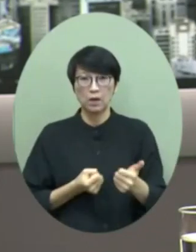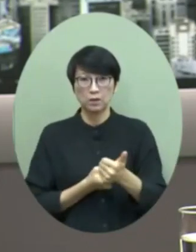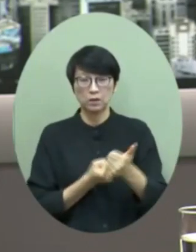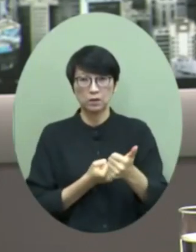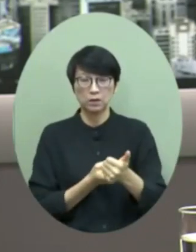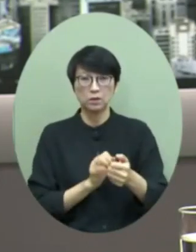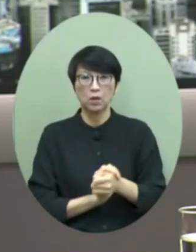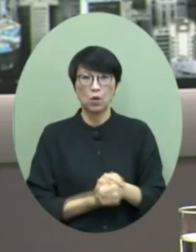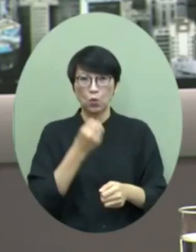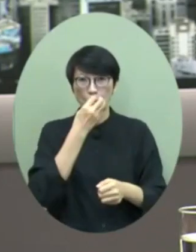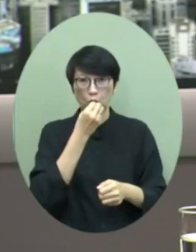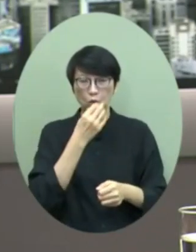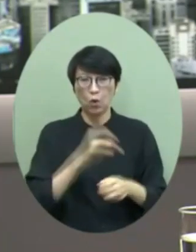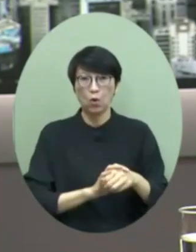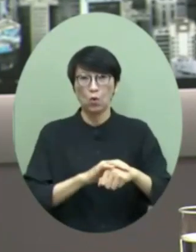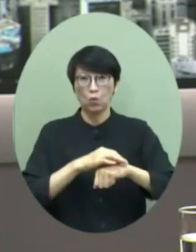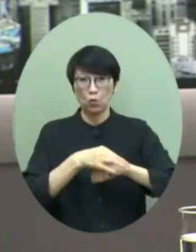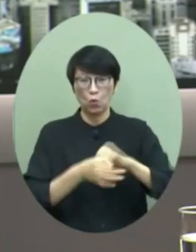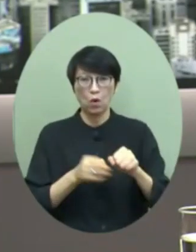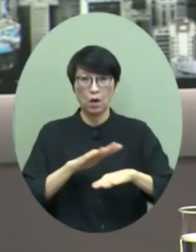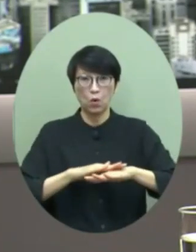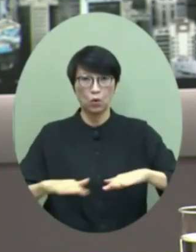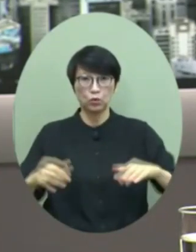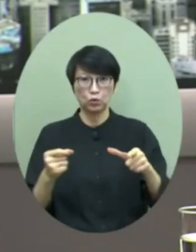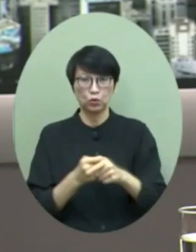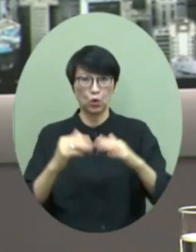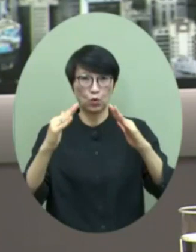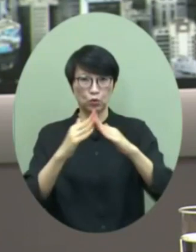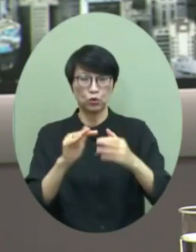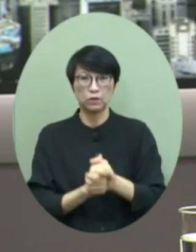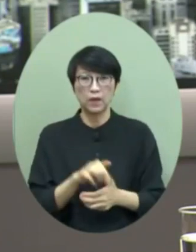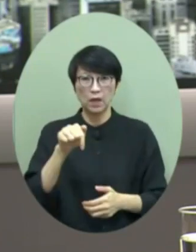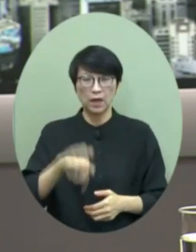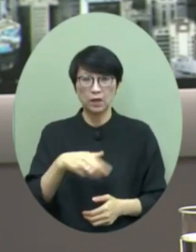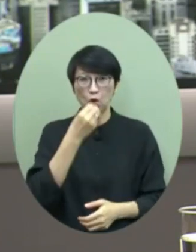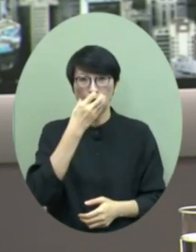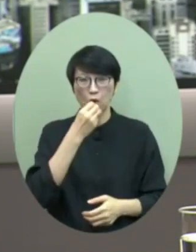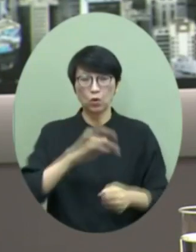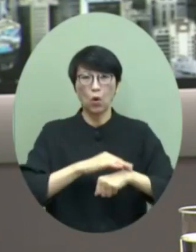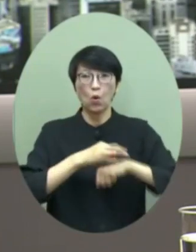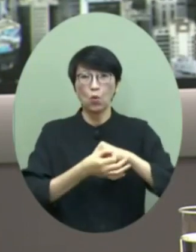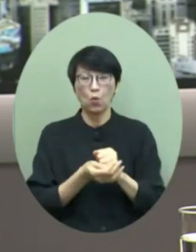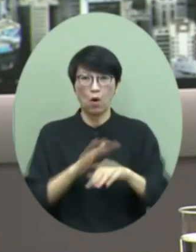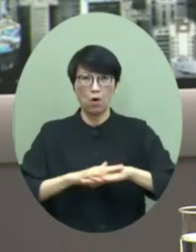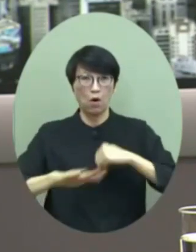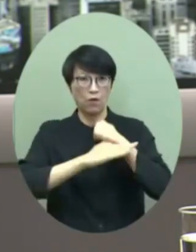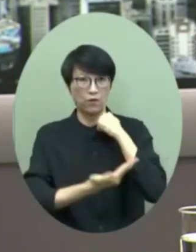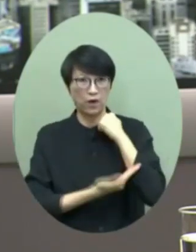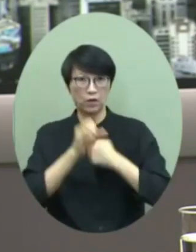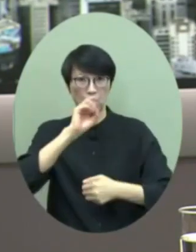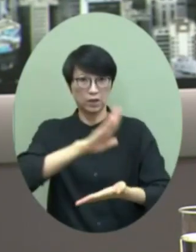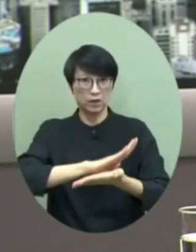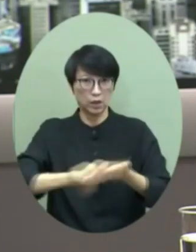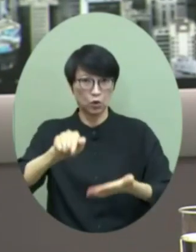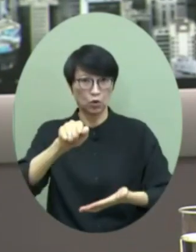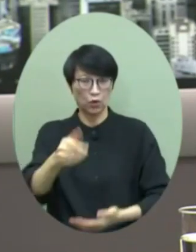For the office set up by the CBG in Hong Kong to safeguard national